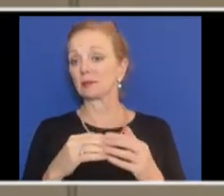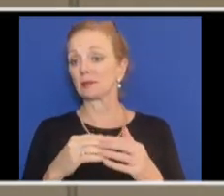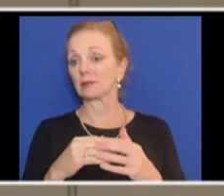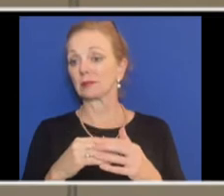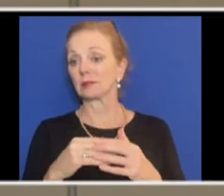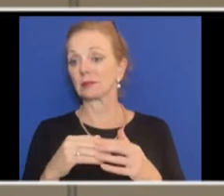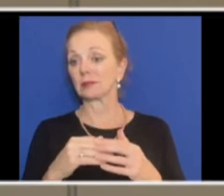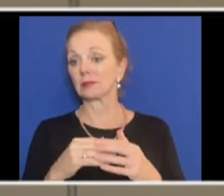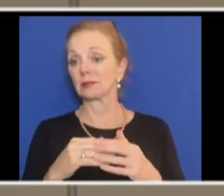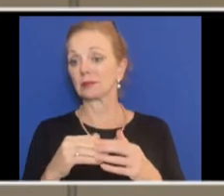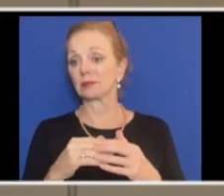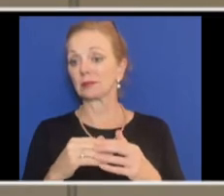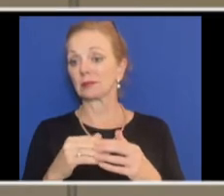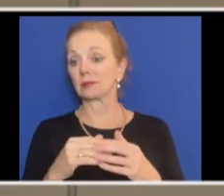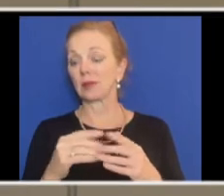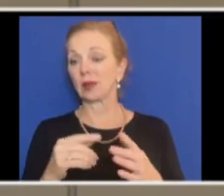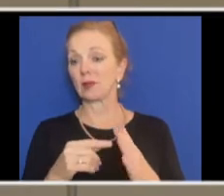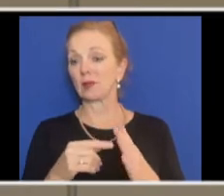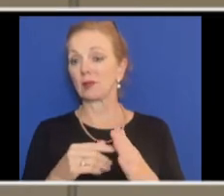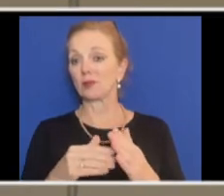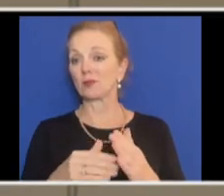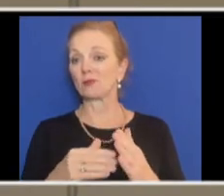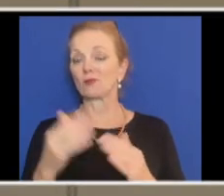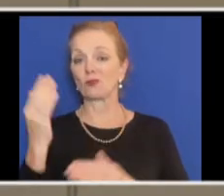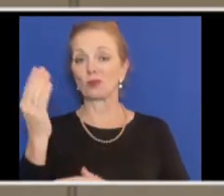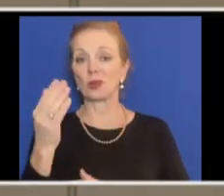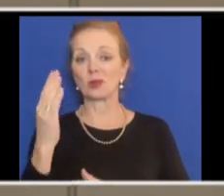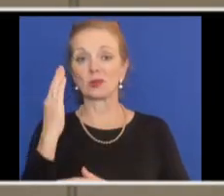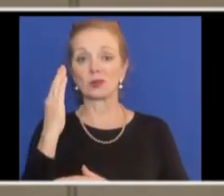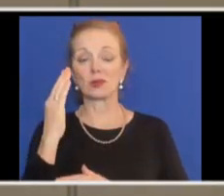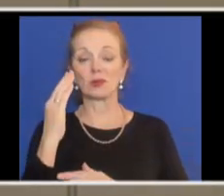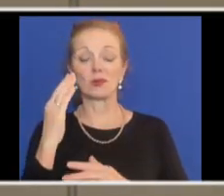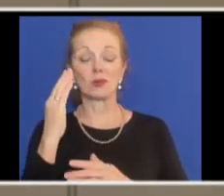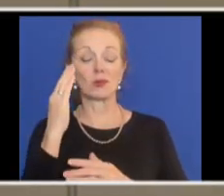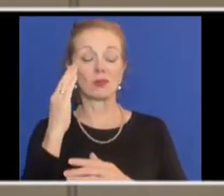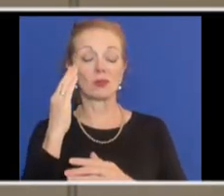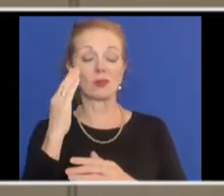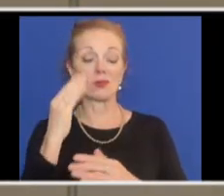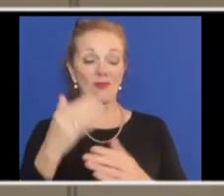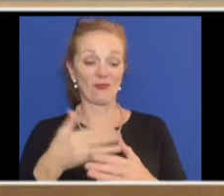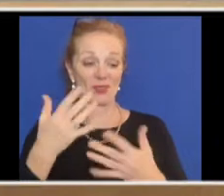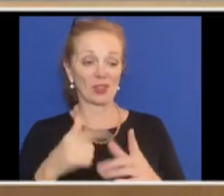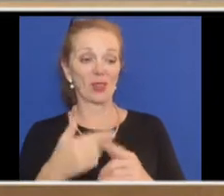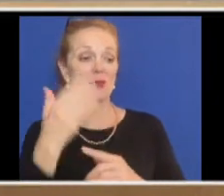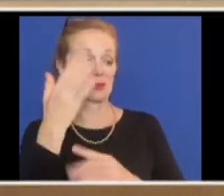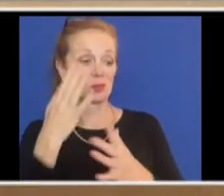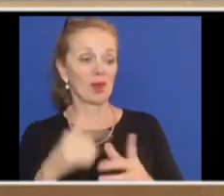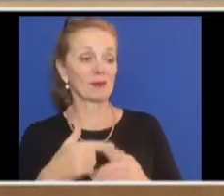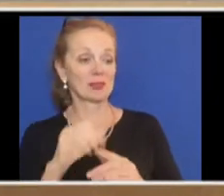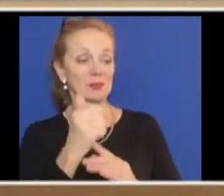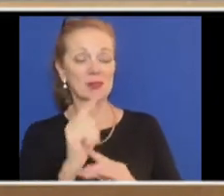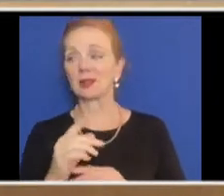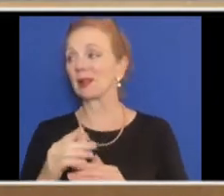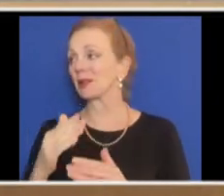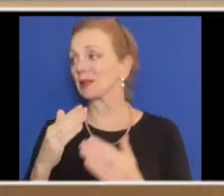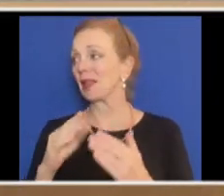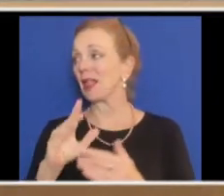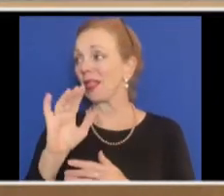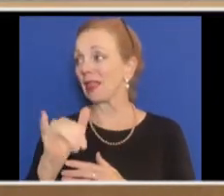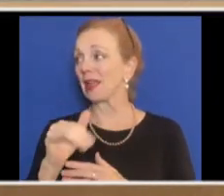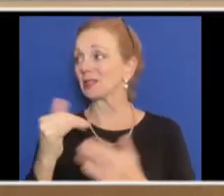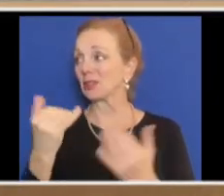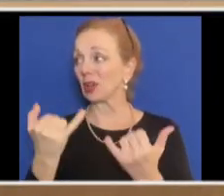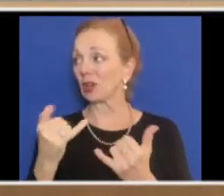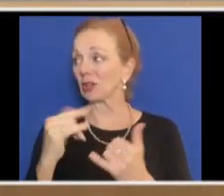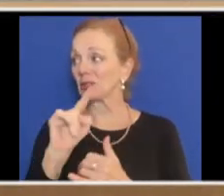um presentation the petition will have 10 minutes all right thank you 2022094 it's currently zoned